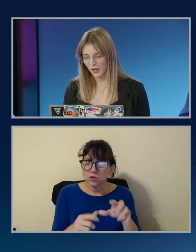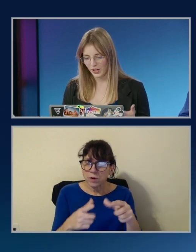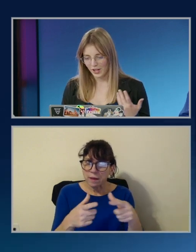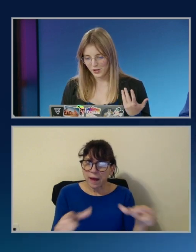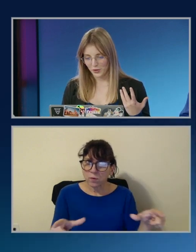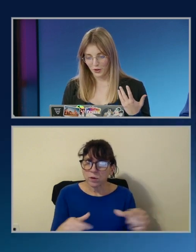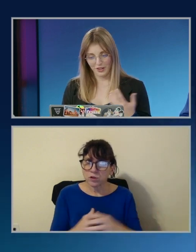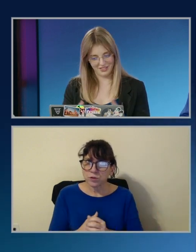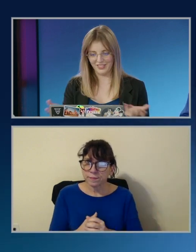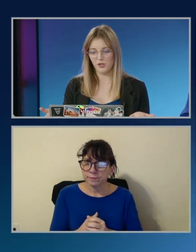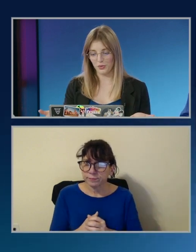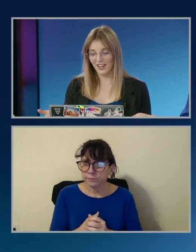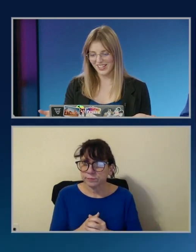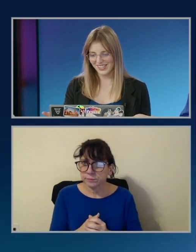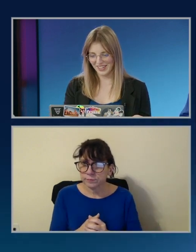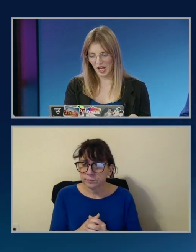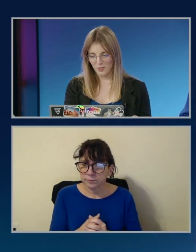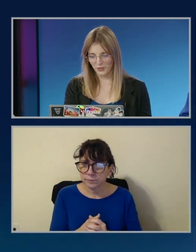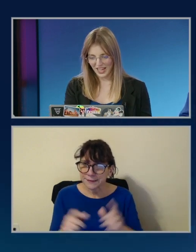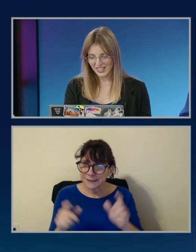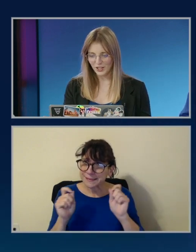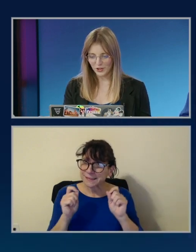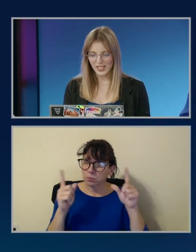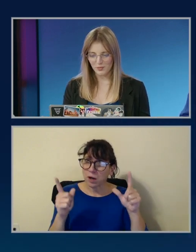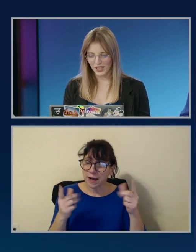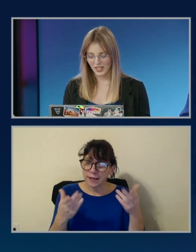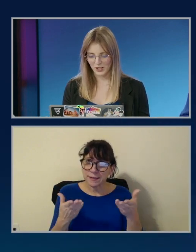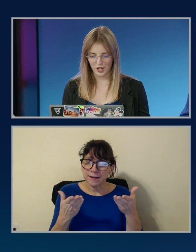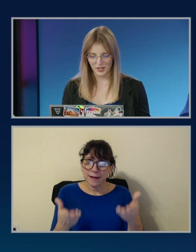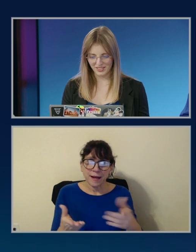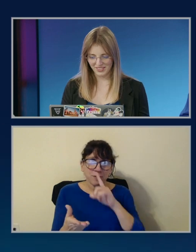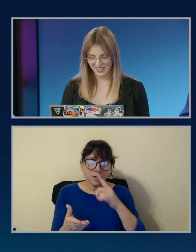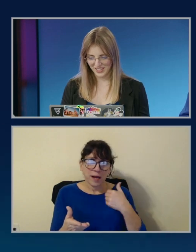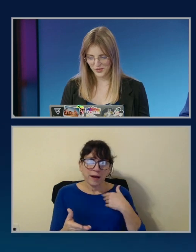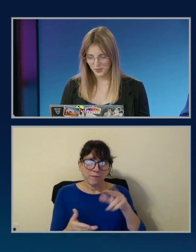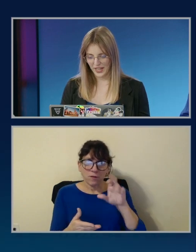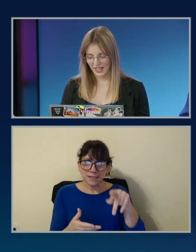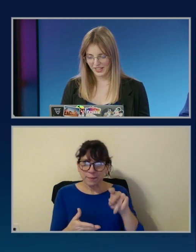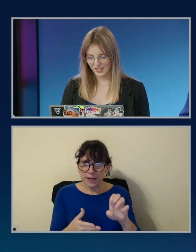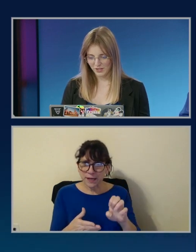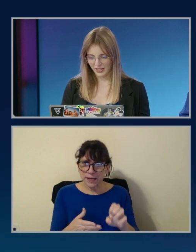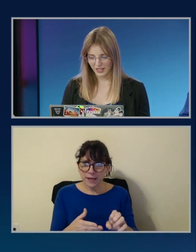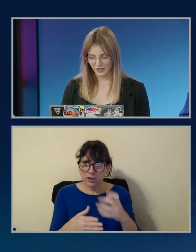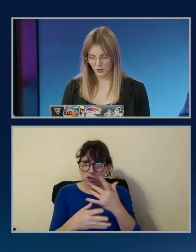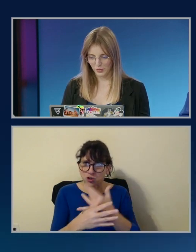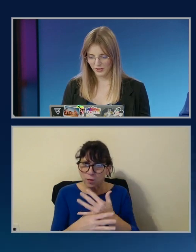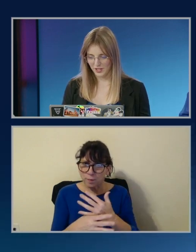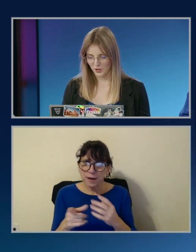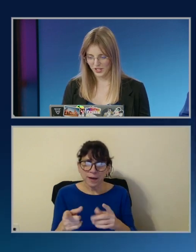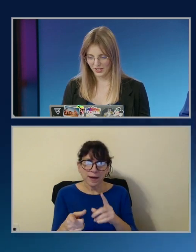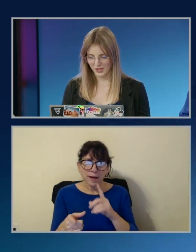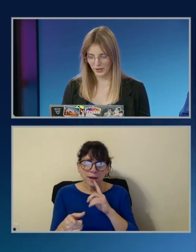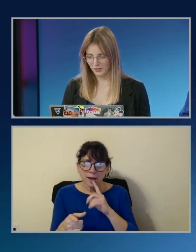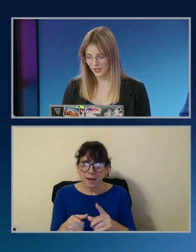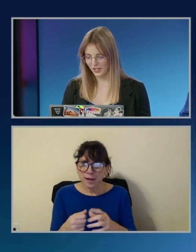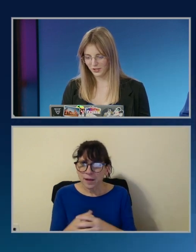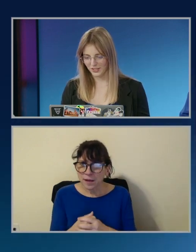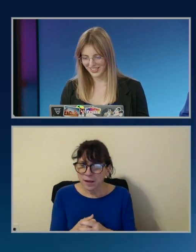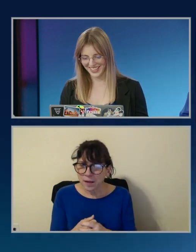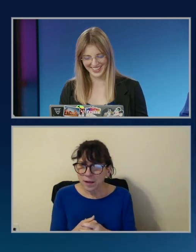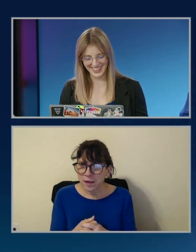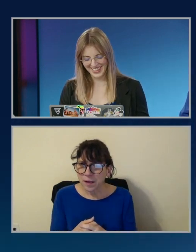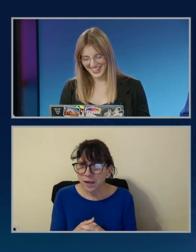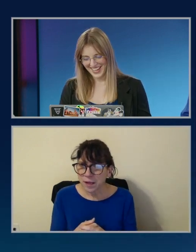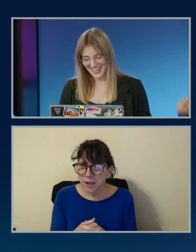preview. Okay. So, surprise, we actually got a recipe in German. In German, yeah. And it actually figured out the umlaut situation as well, which I